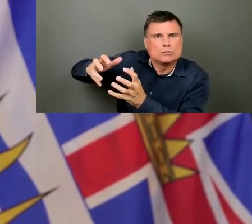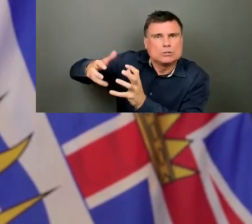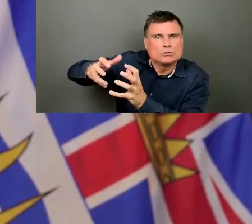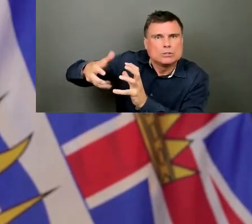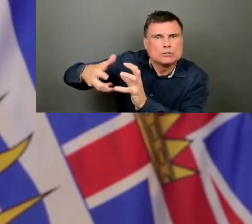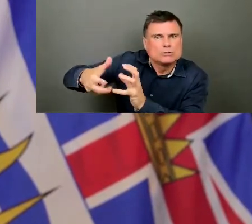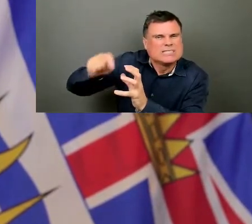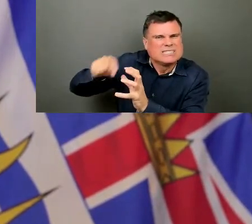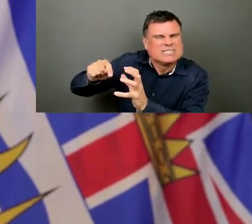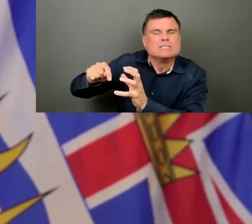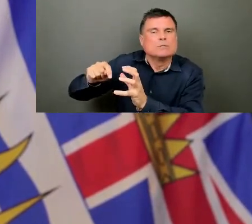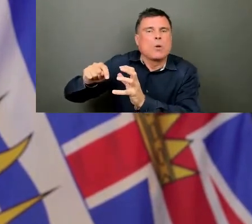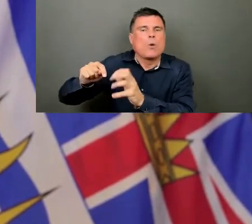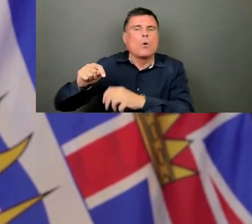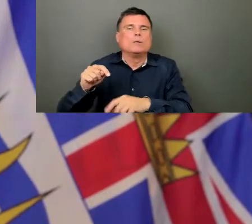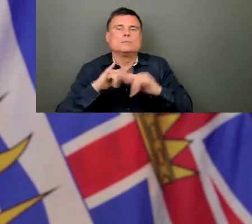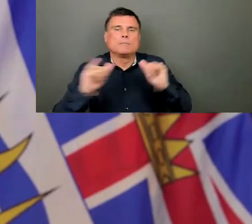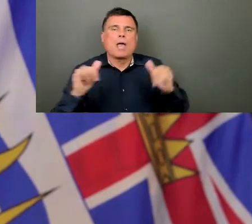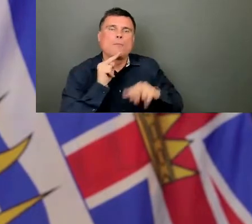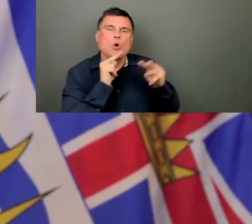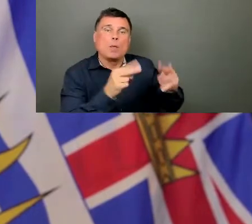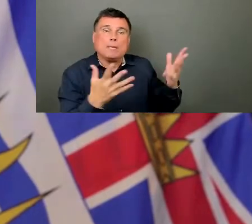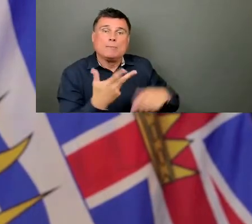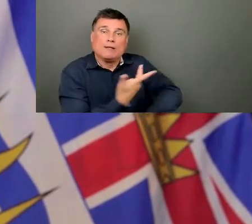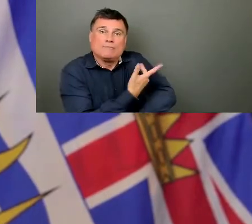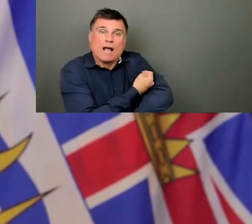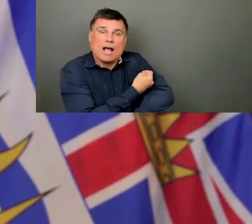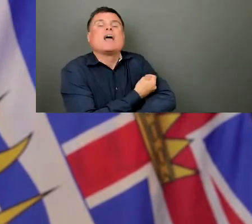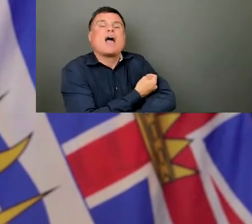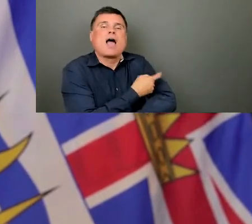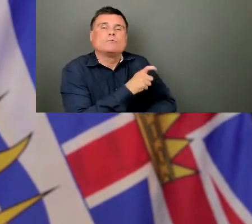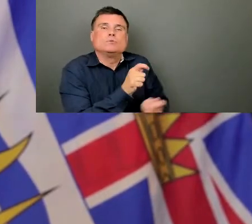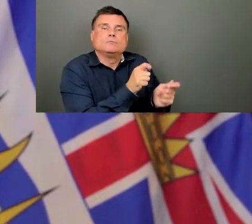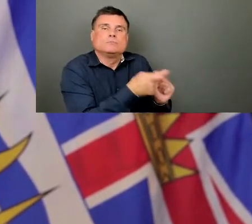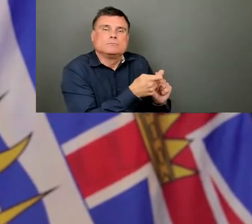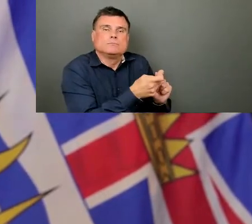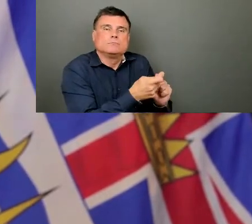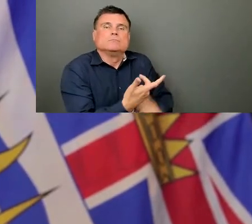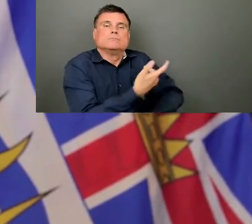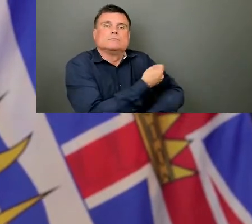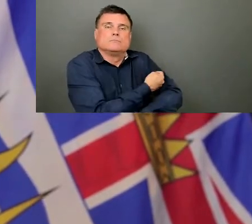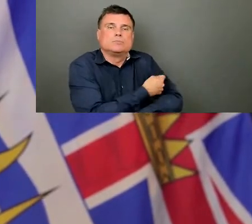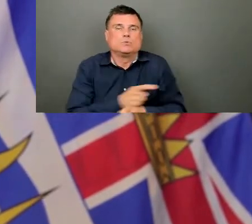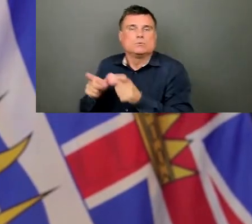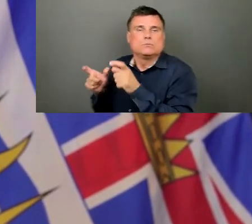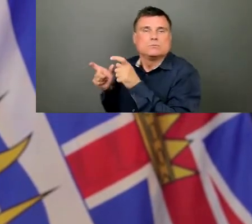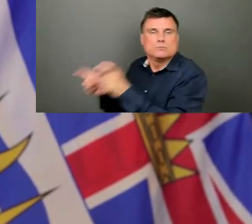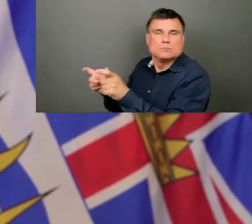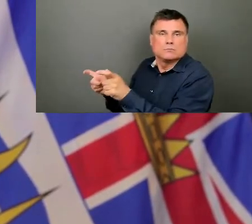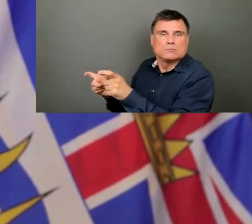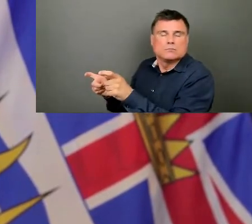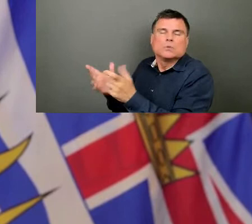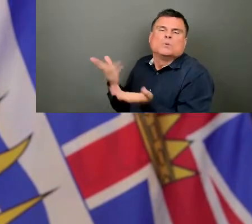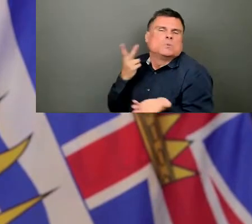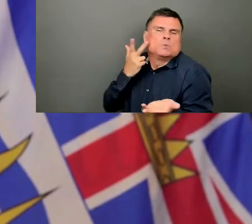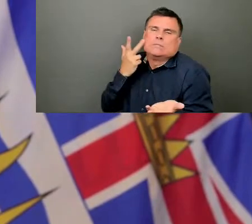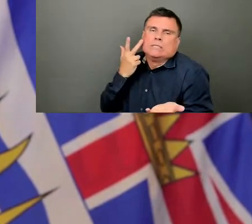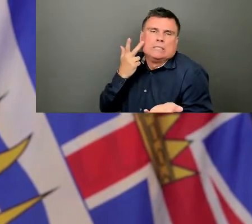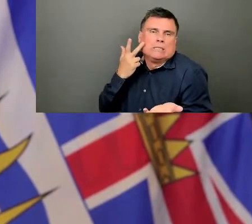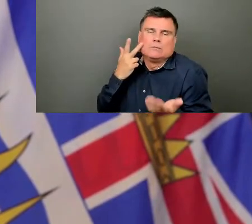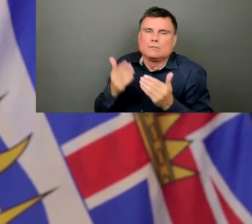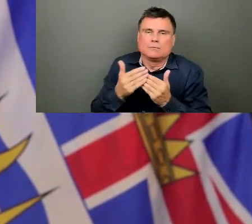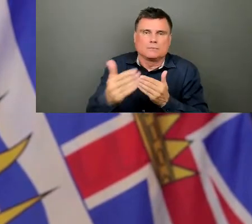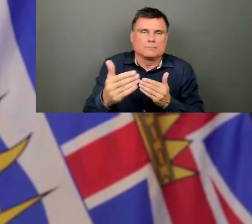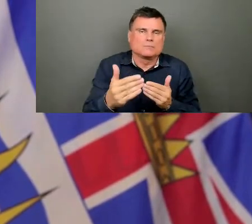from the data today, you can see that we're still getting very strong protection across the board. And what is the optimal timing with which booster